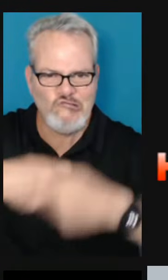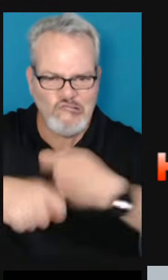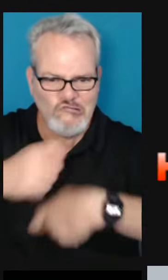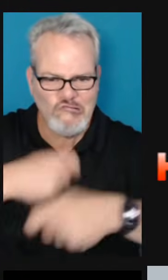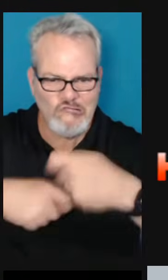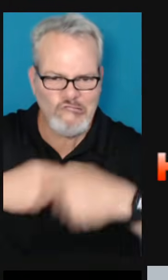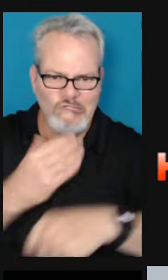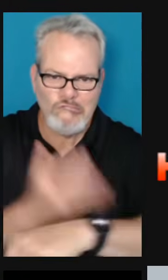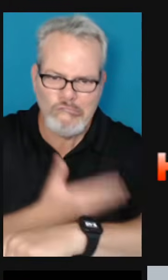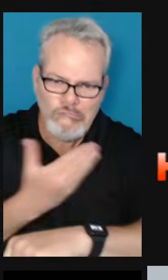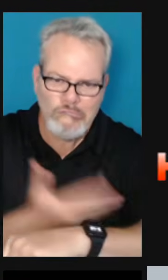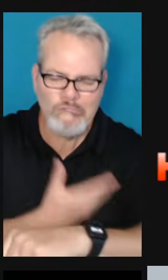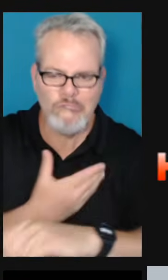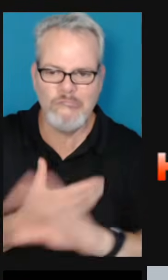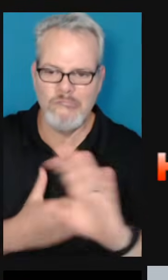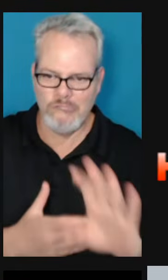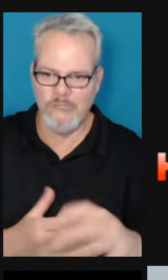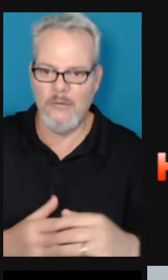Any clothing,